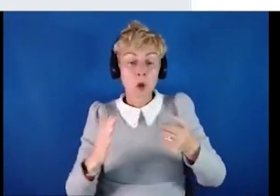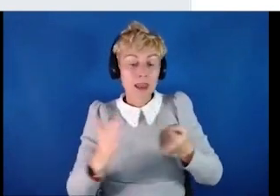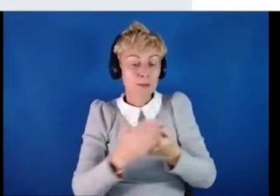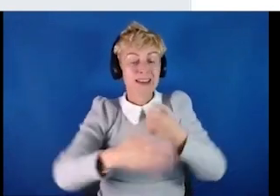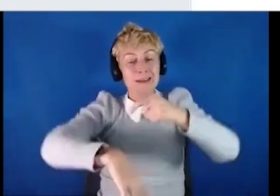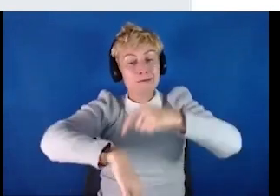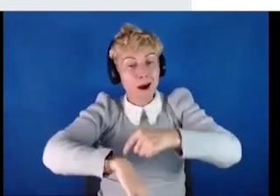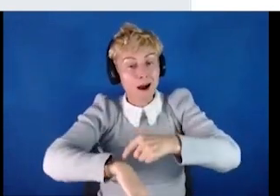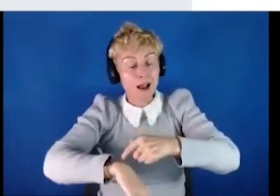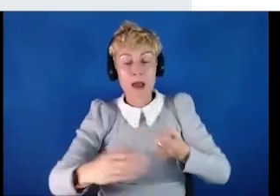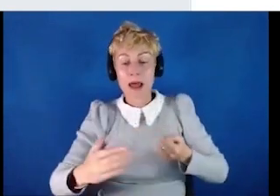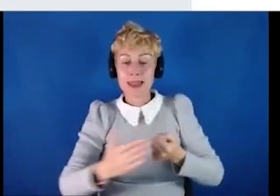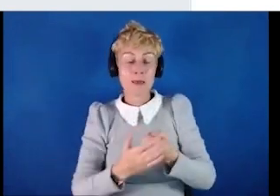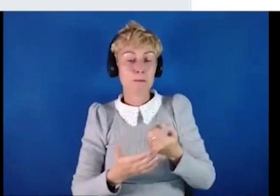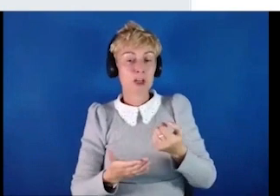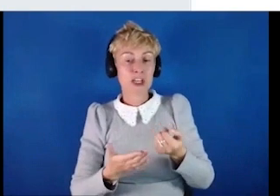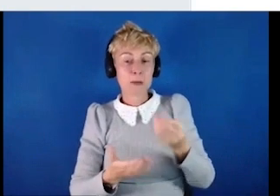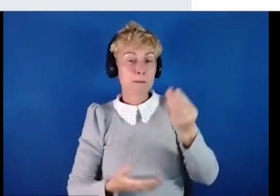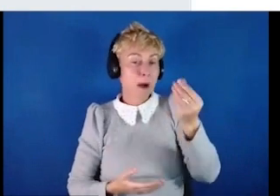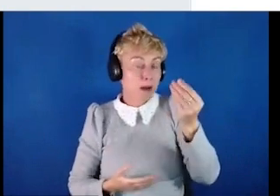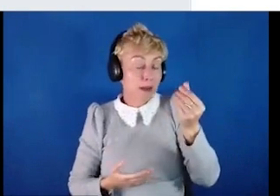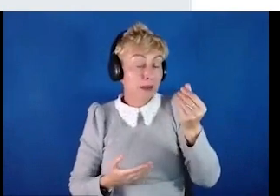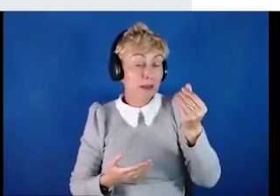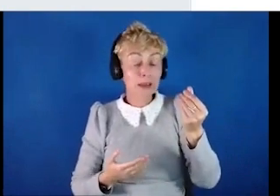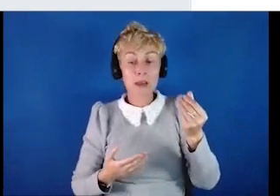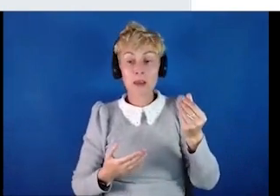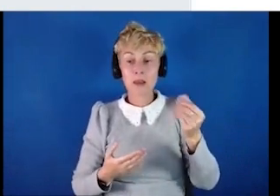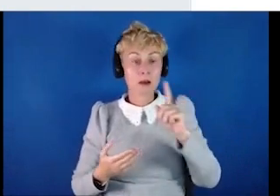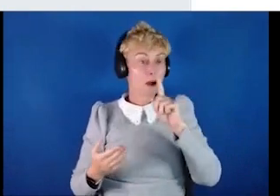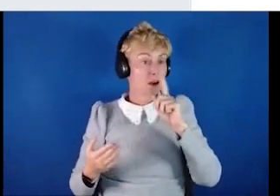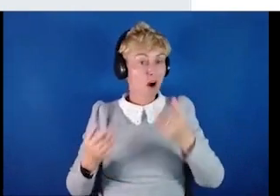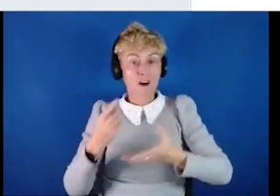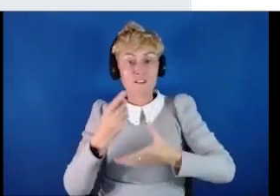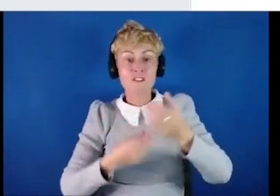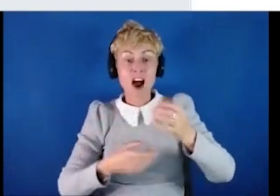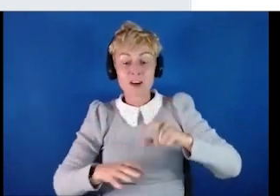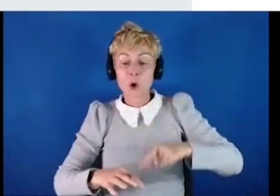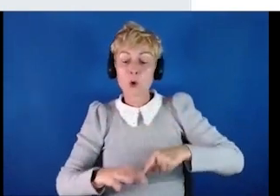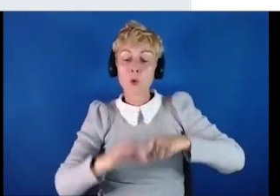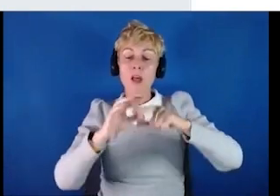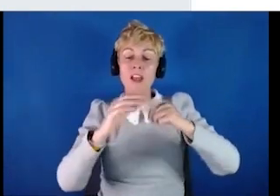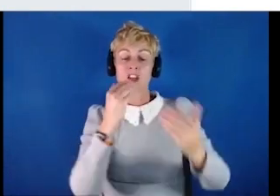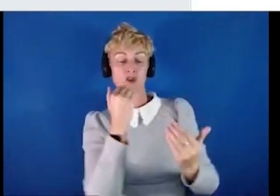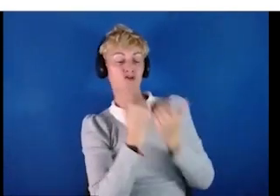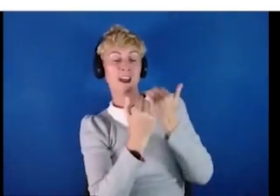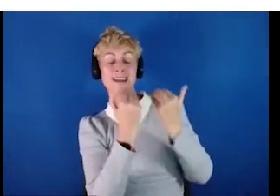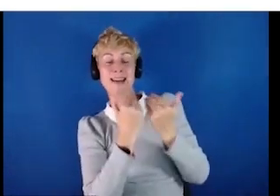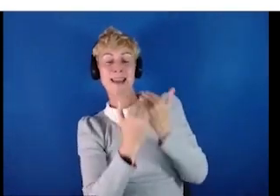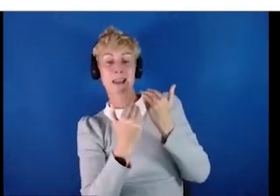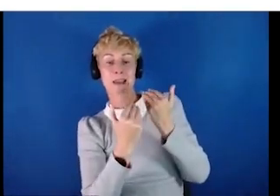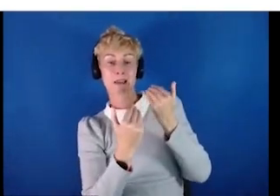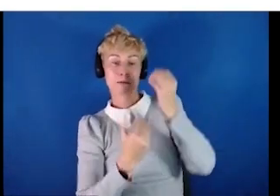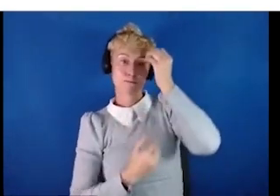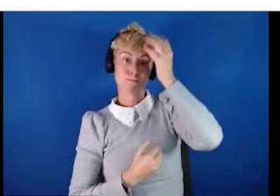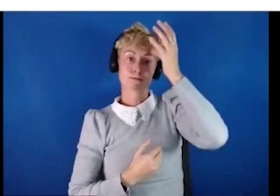time, limited money, and not being able to find quality training. Next slide, please.